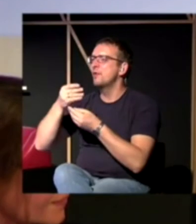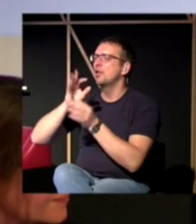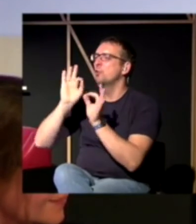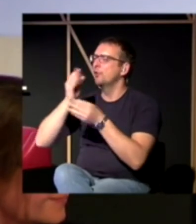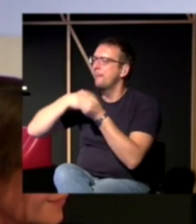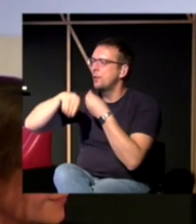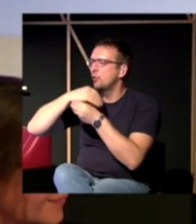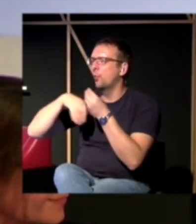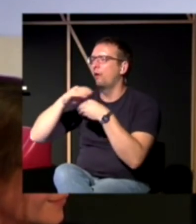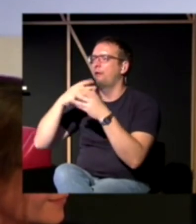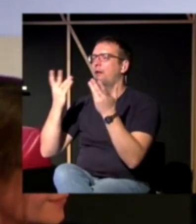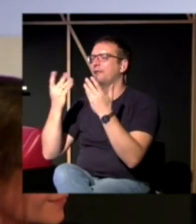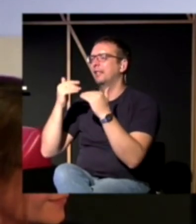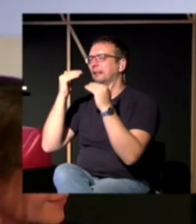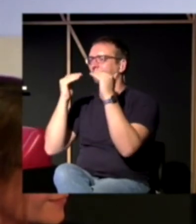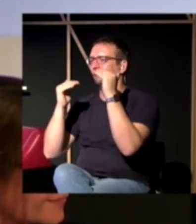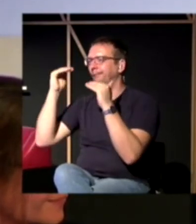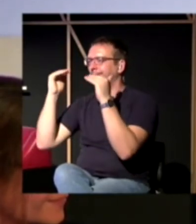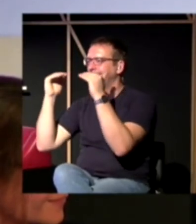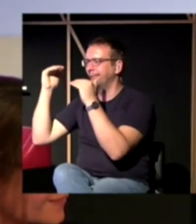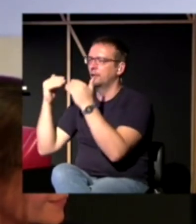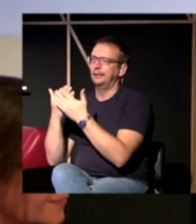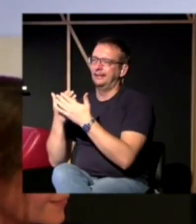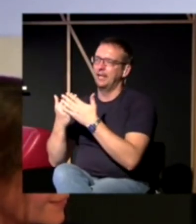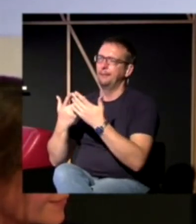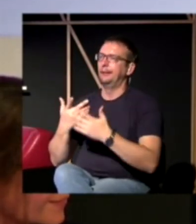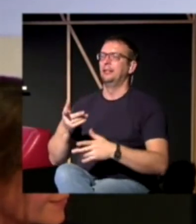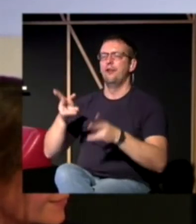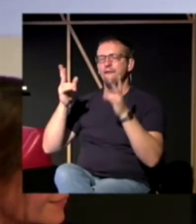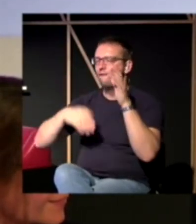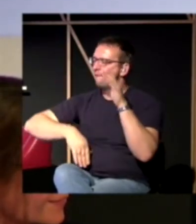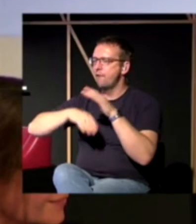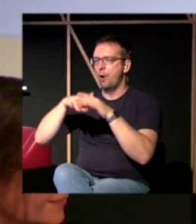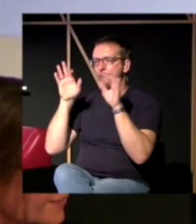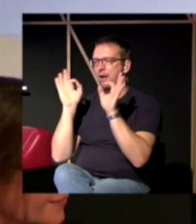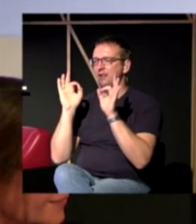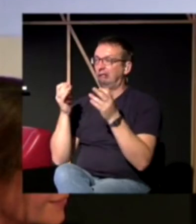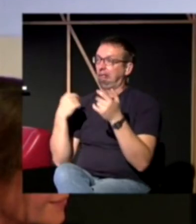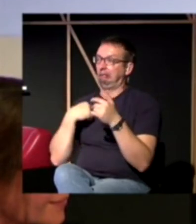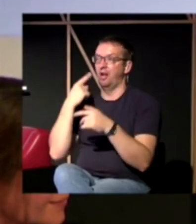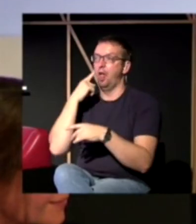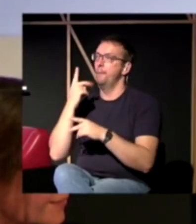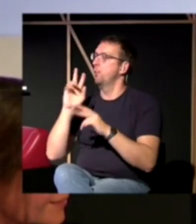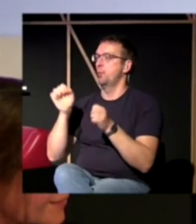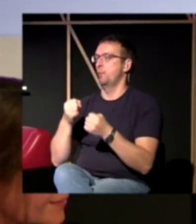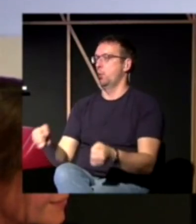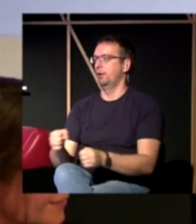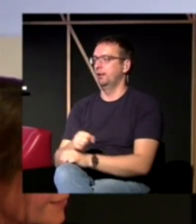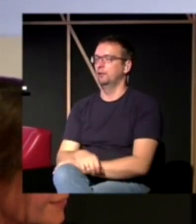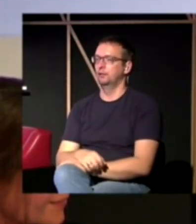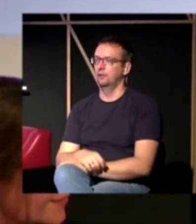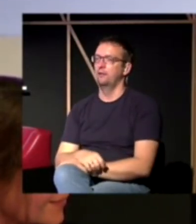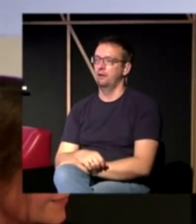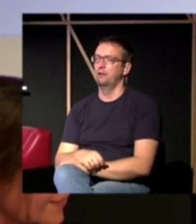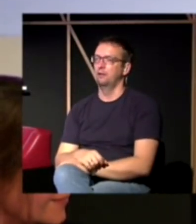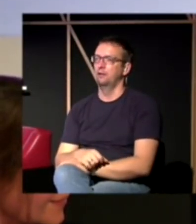perfect if you can, but I think it's not possible right now because you have to adapt. And about my awareness, I'm still